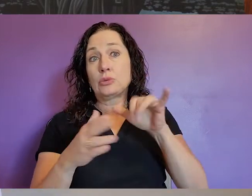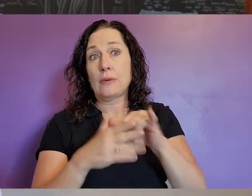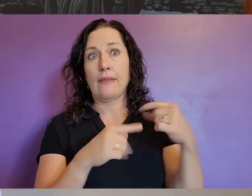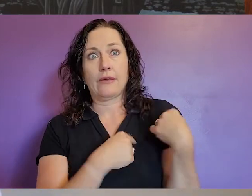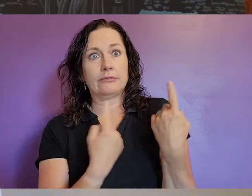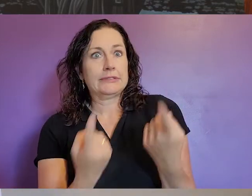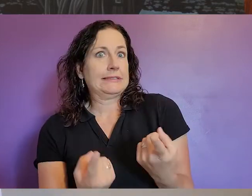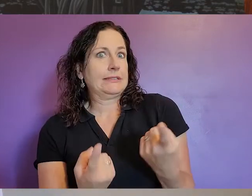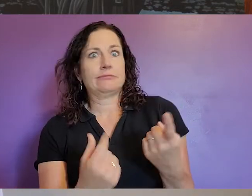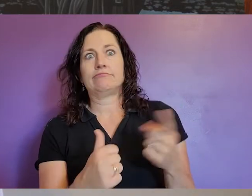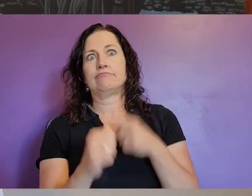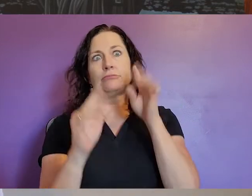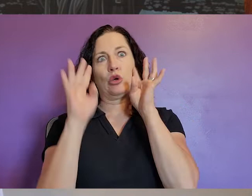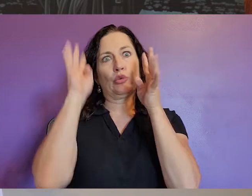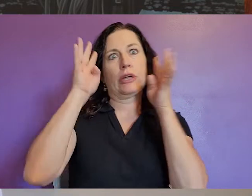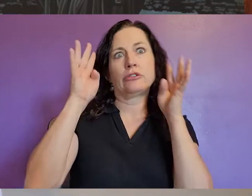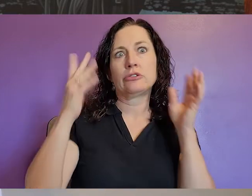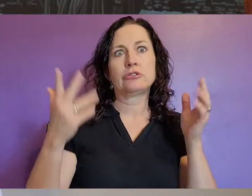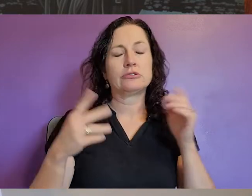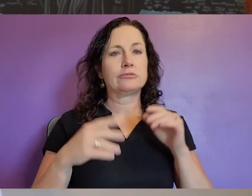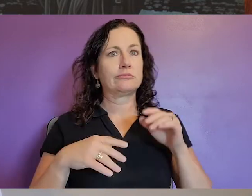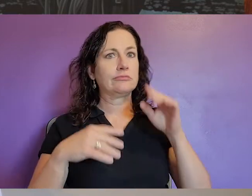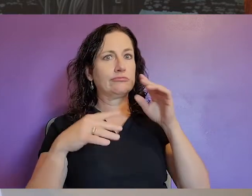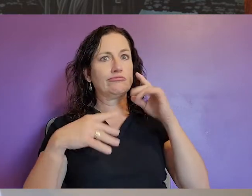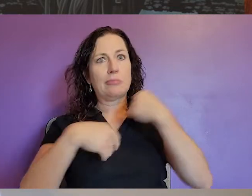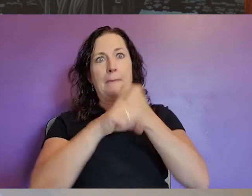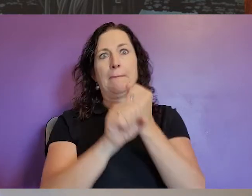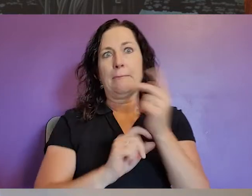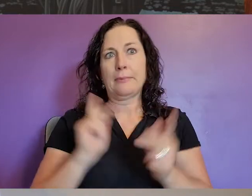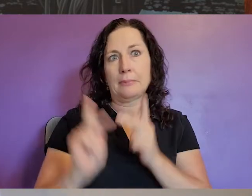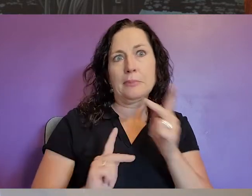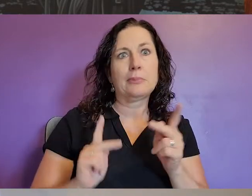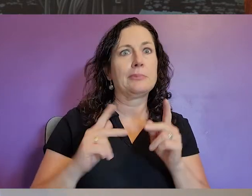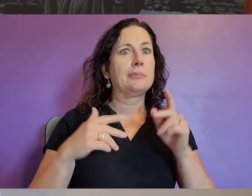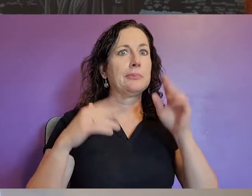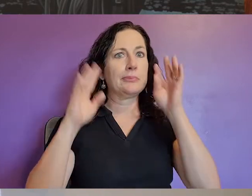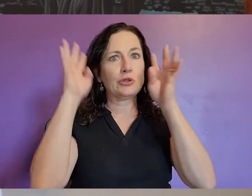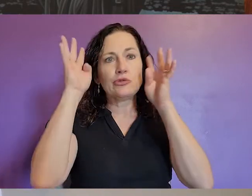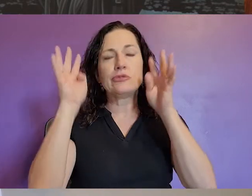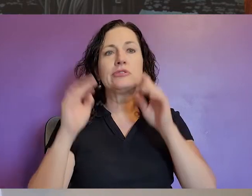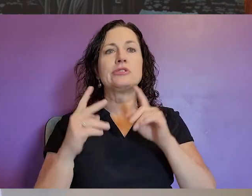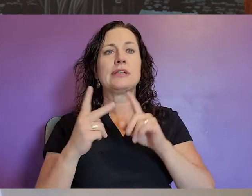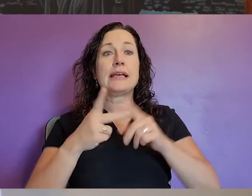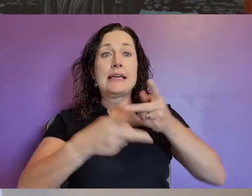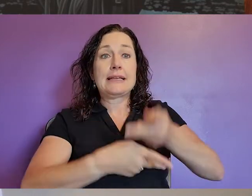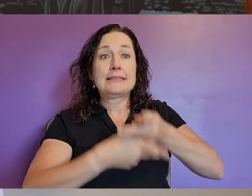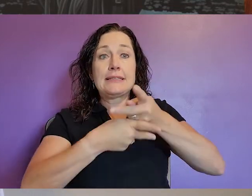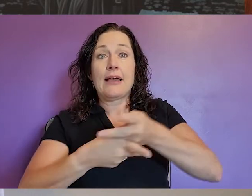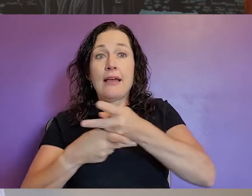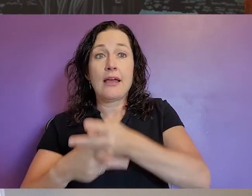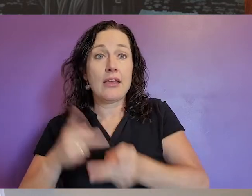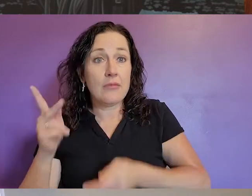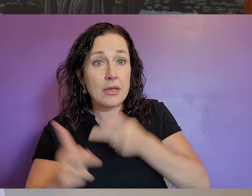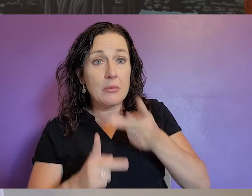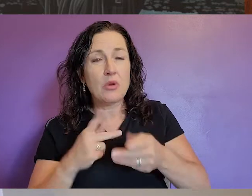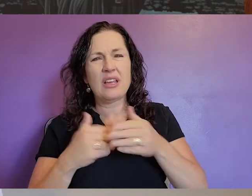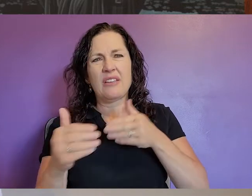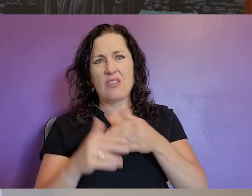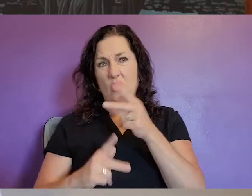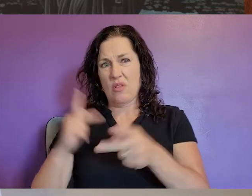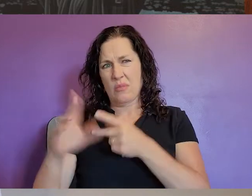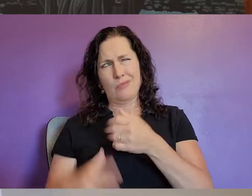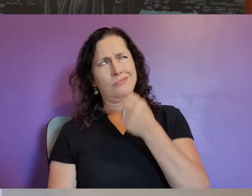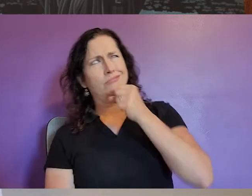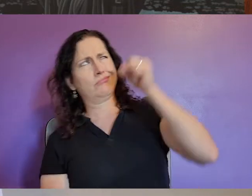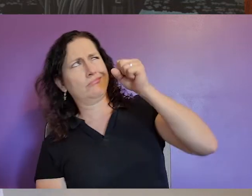creation itself and then the creation of human beings and taking care of people as